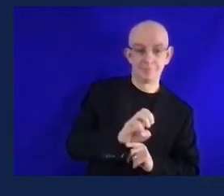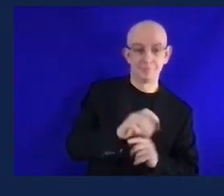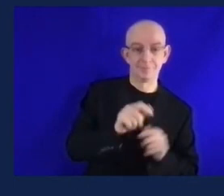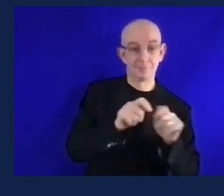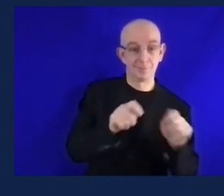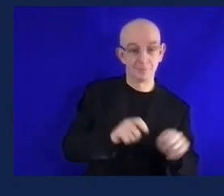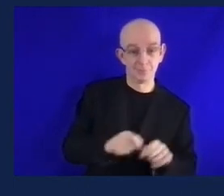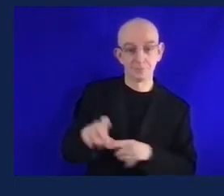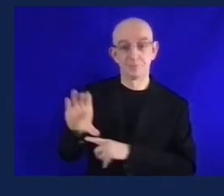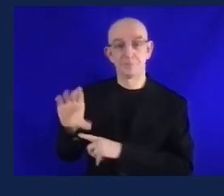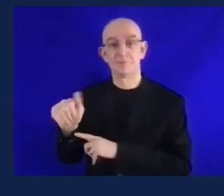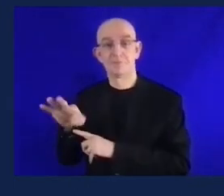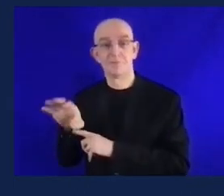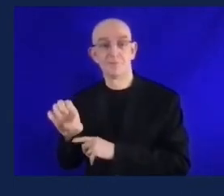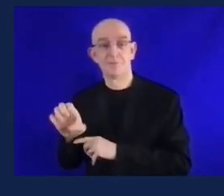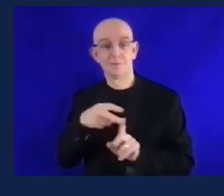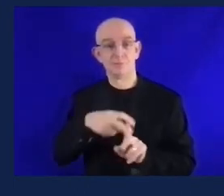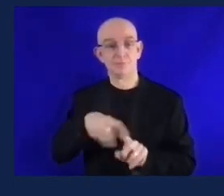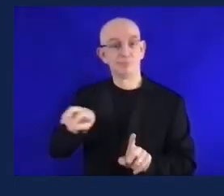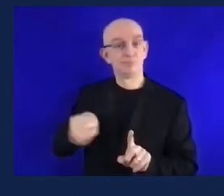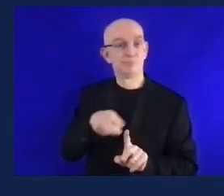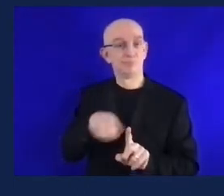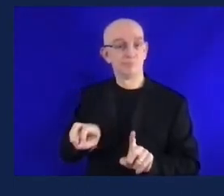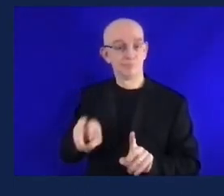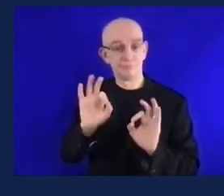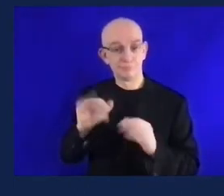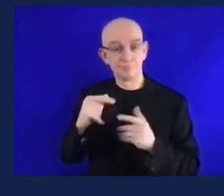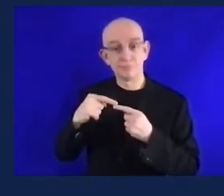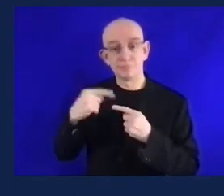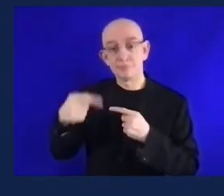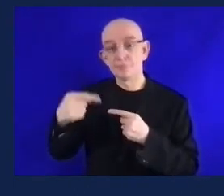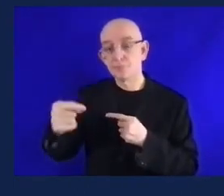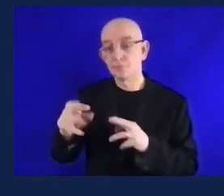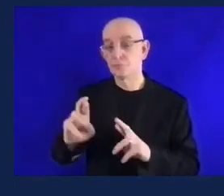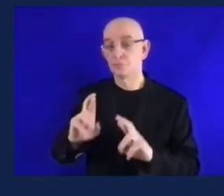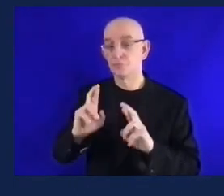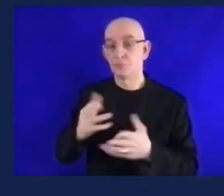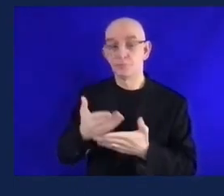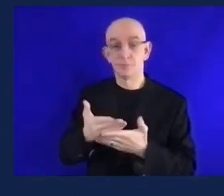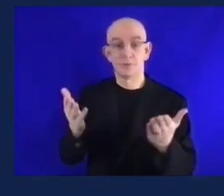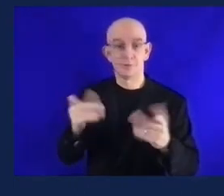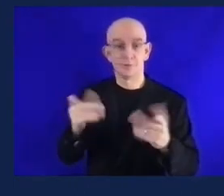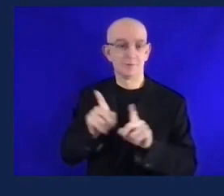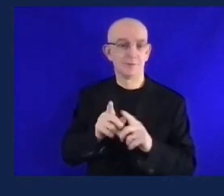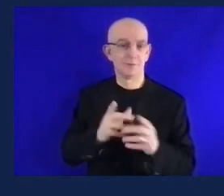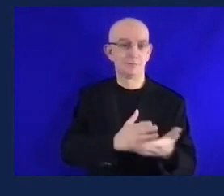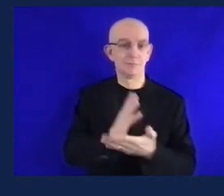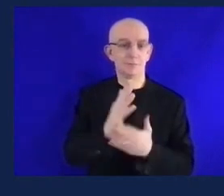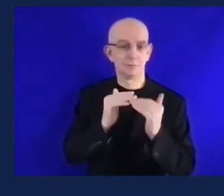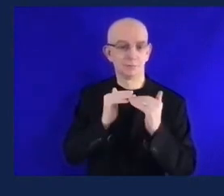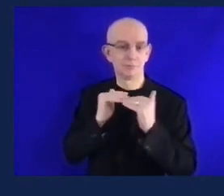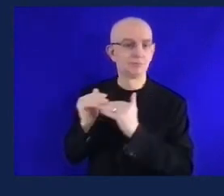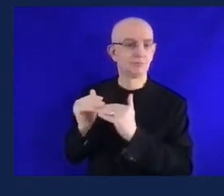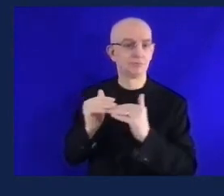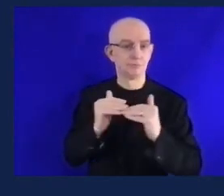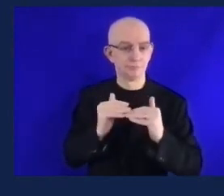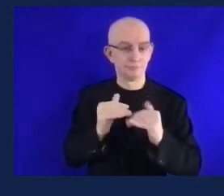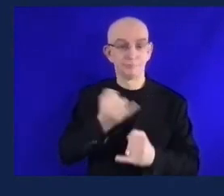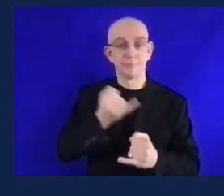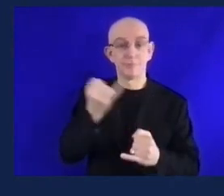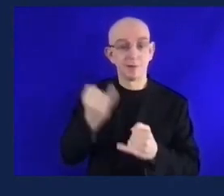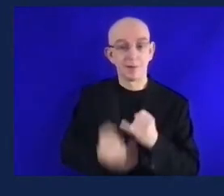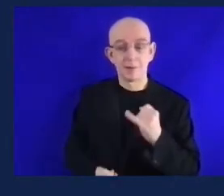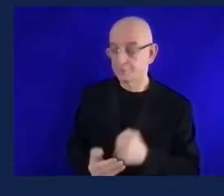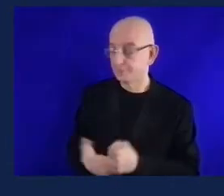That's it with my presentation. That's for your attention, and congratulations to CAFE for hosting this